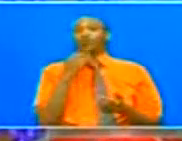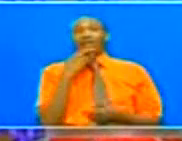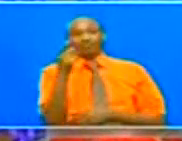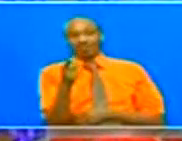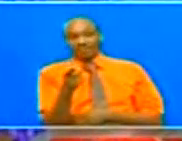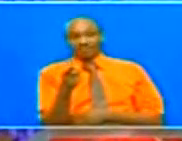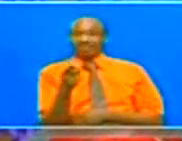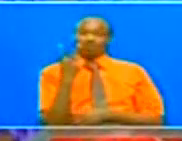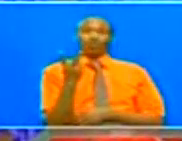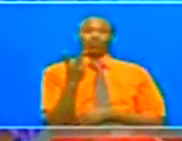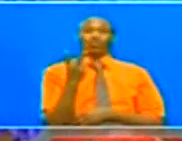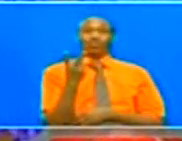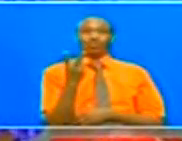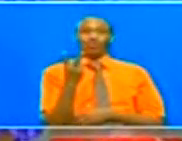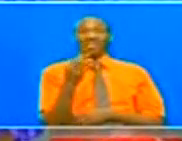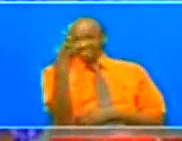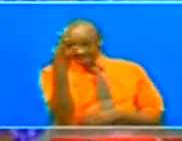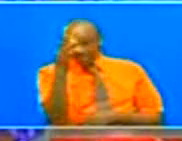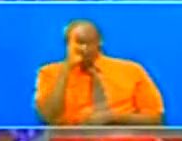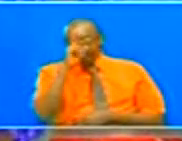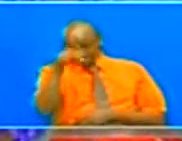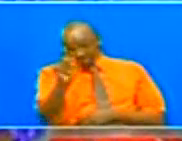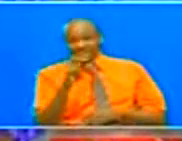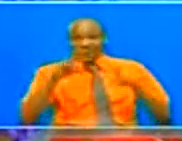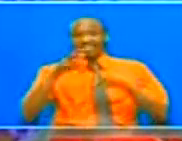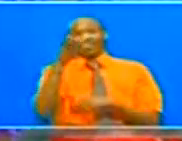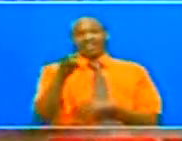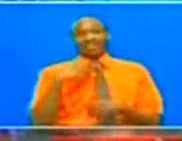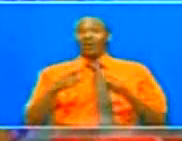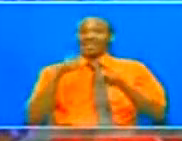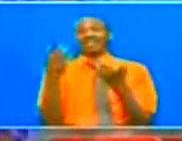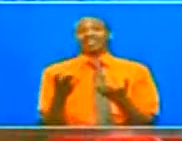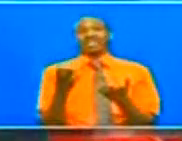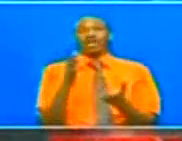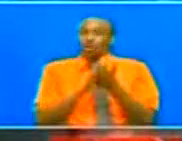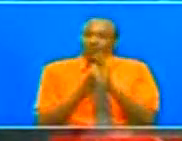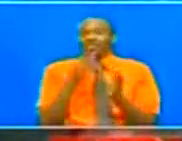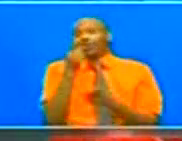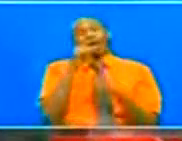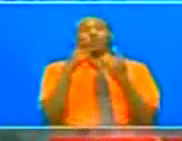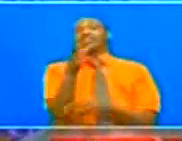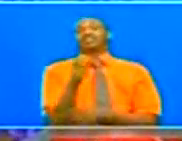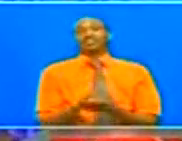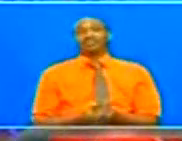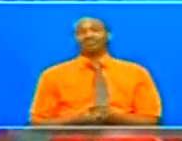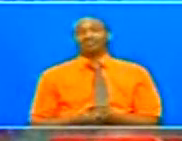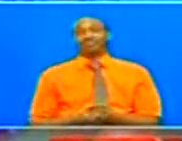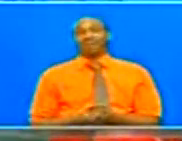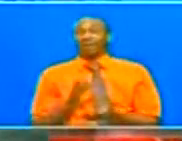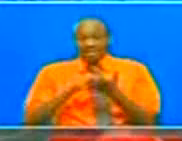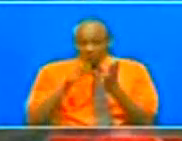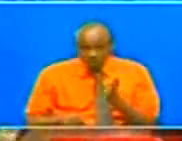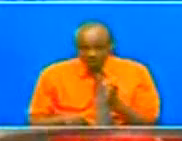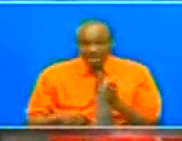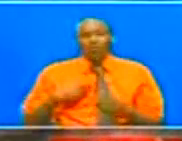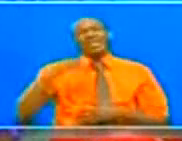Two of them were killed. Three of the police officers who were investigating were also killed. Yes. Nobody talks about this. Nobody. Yes, which means, you know, the